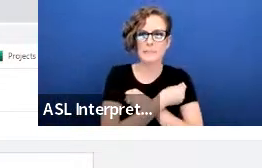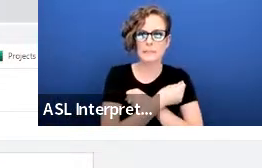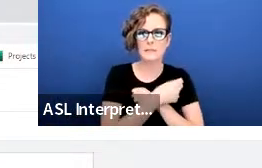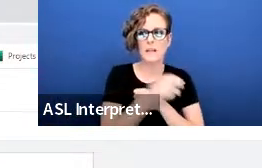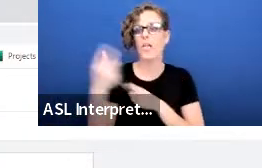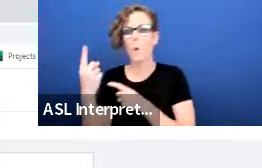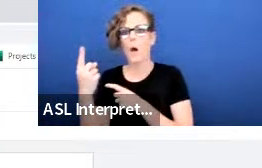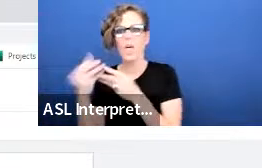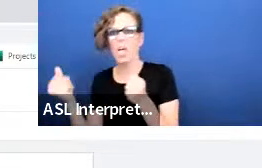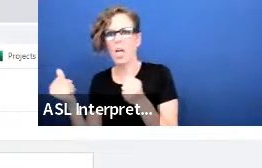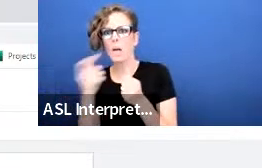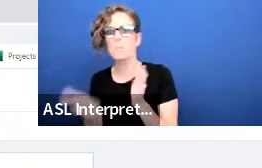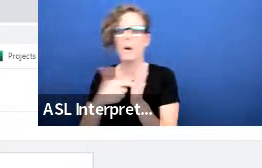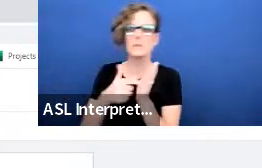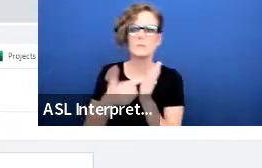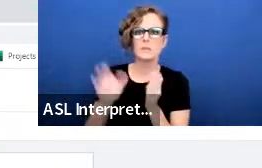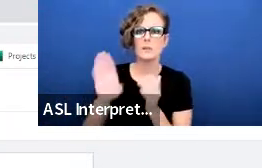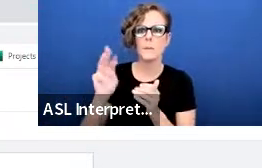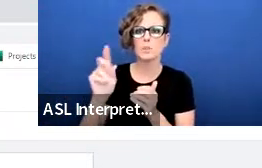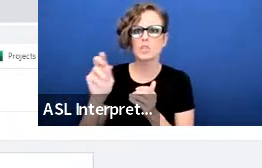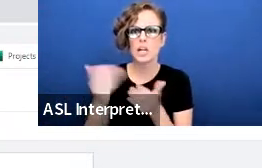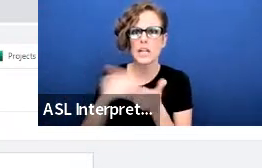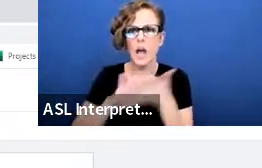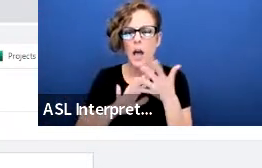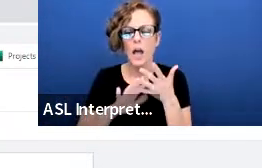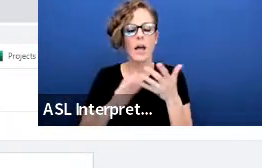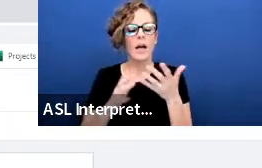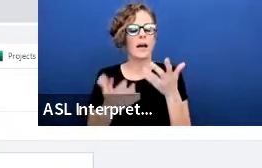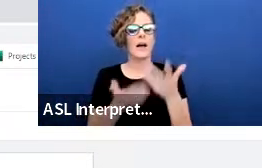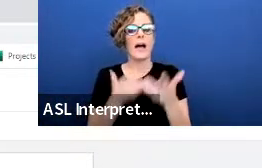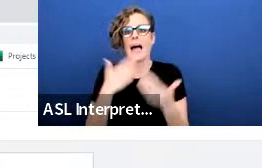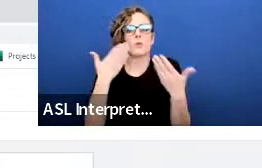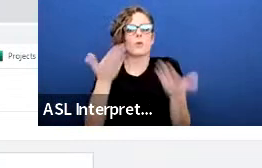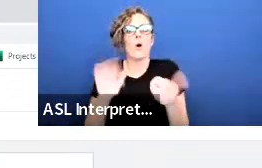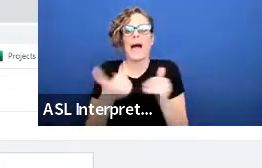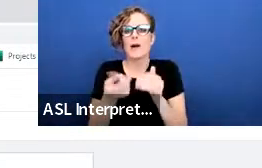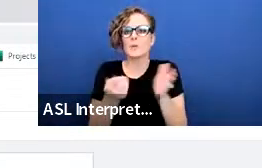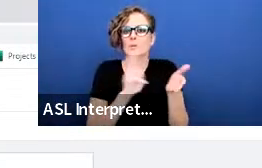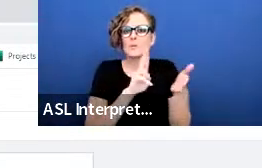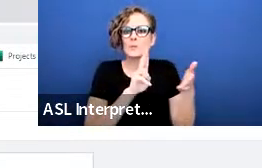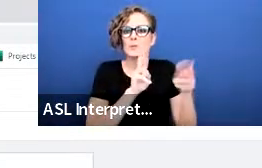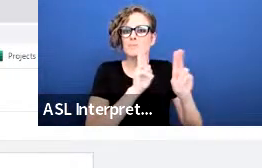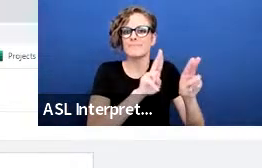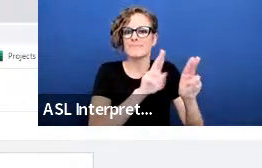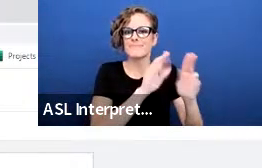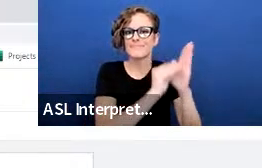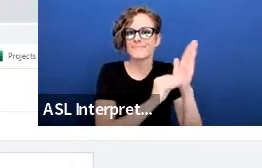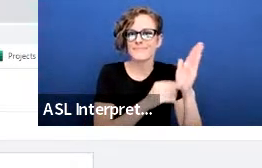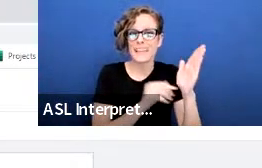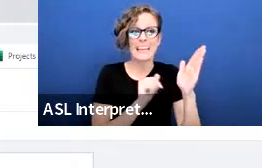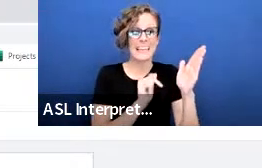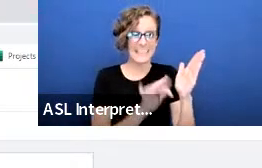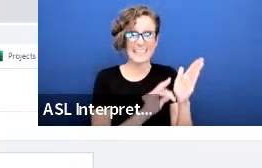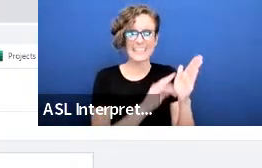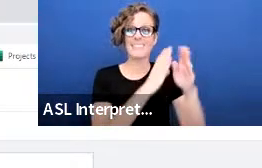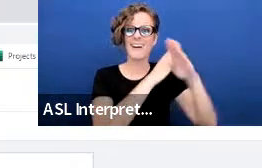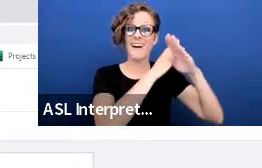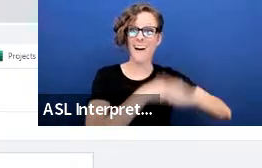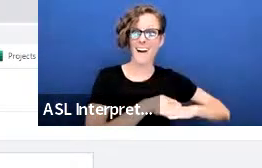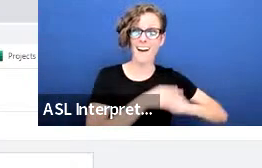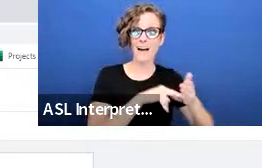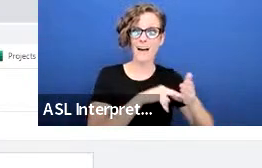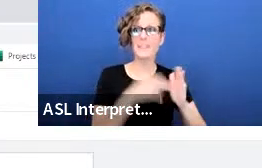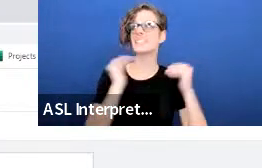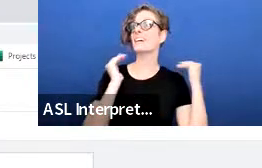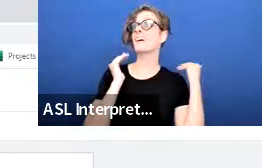off. I don't even know if I can really put anything down on here that I feel like if we address it, that's actually going to be the thing that